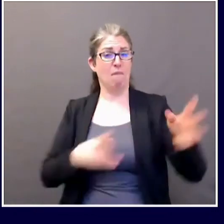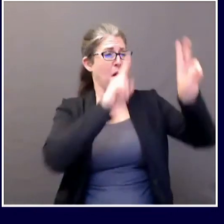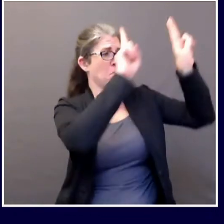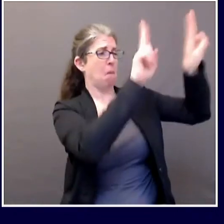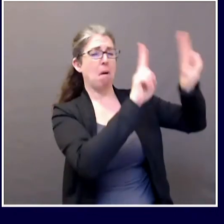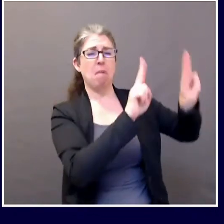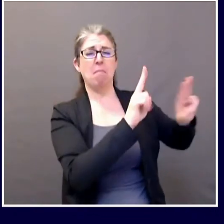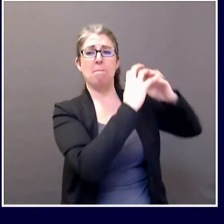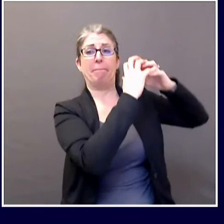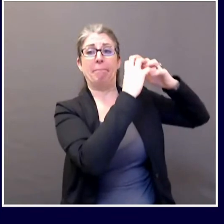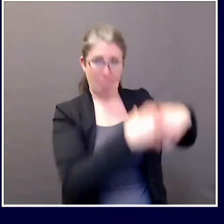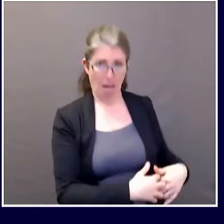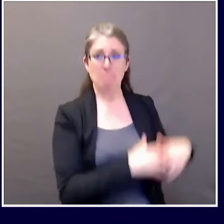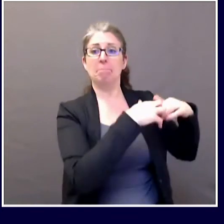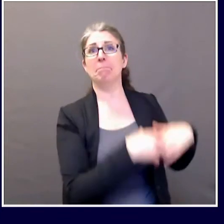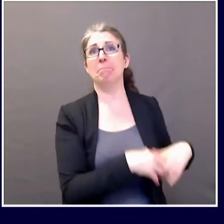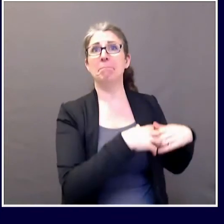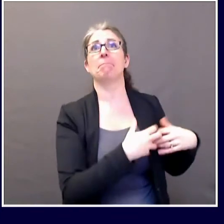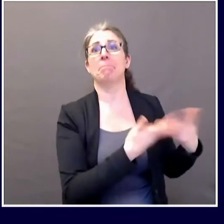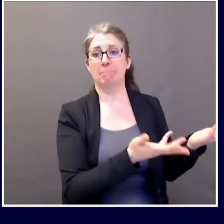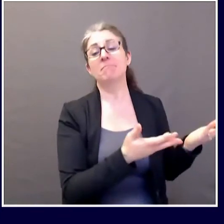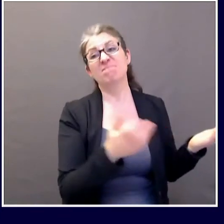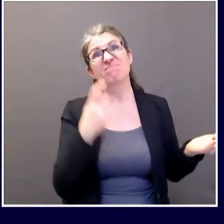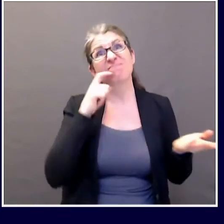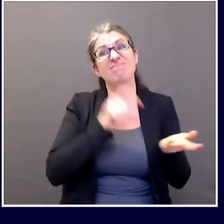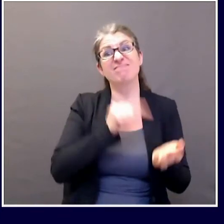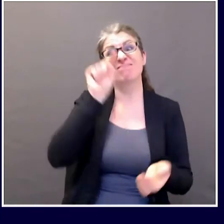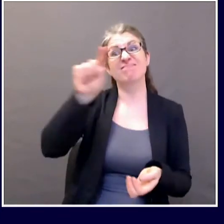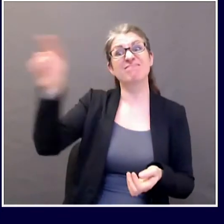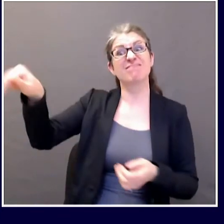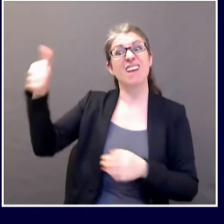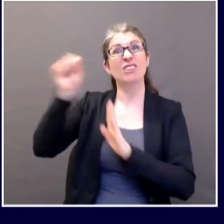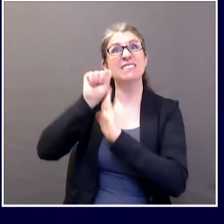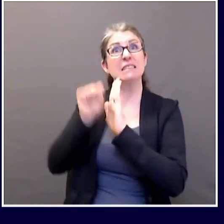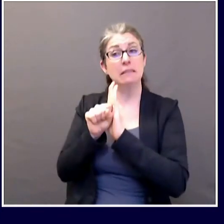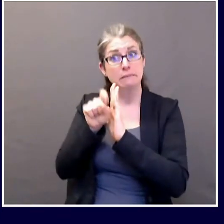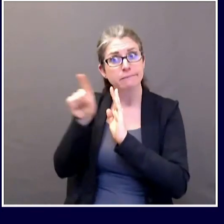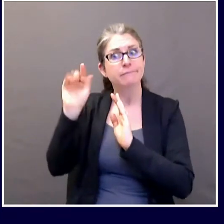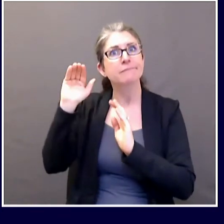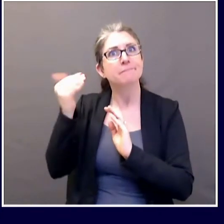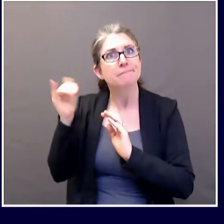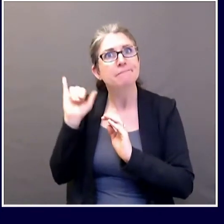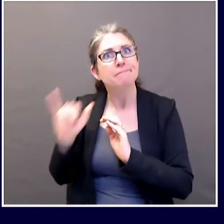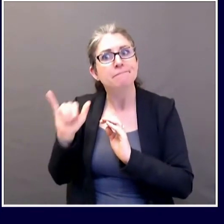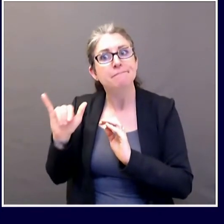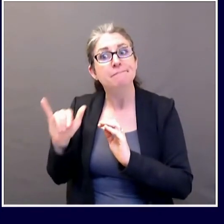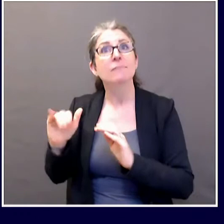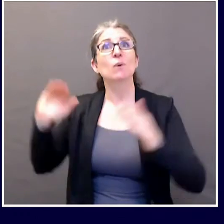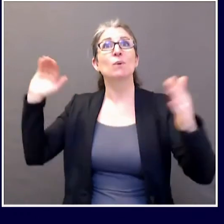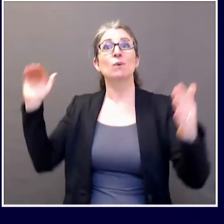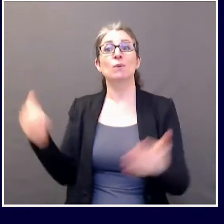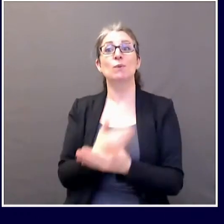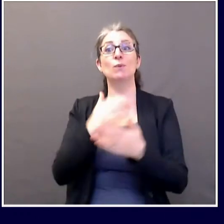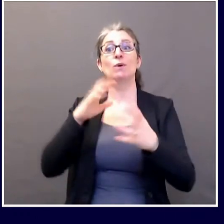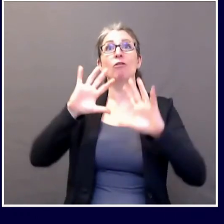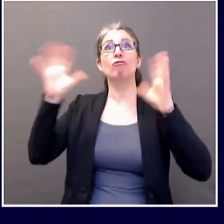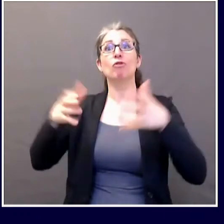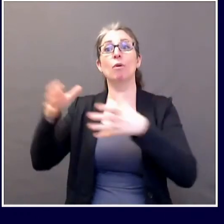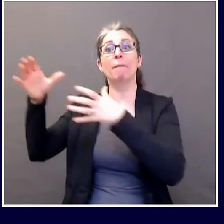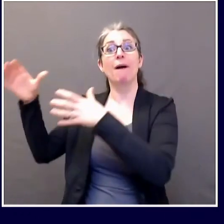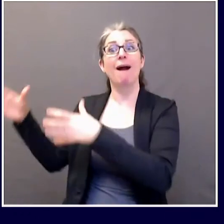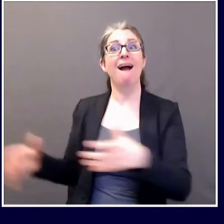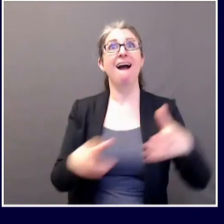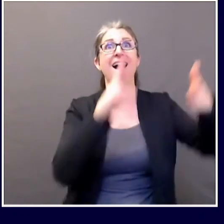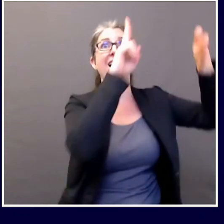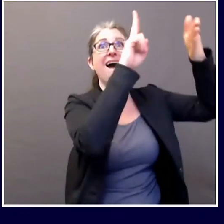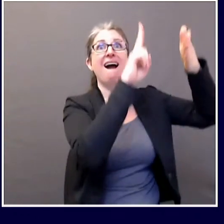expand their offerings, states that don't necessarily have as elderly of a population as we do, have moved toward other